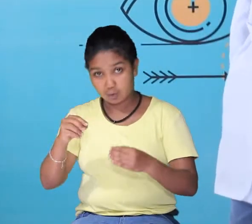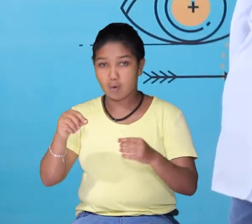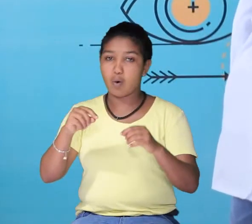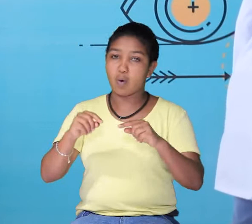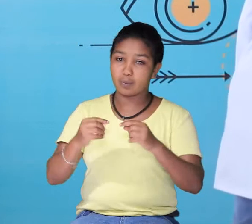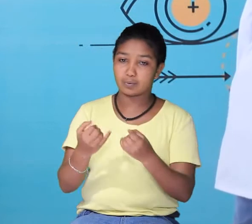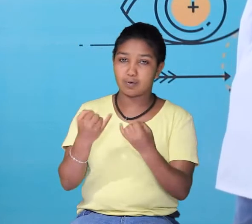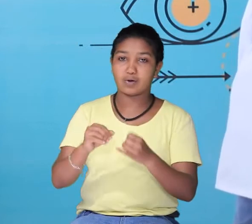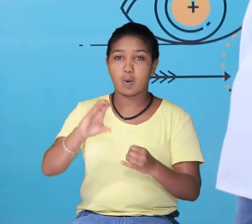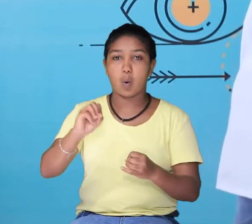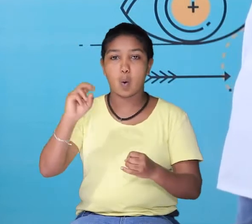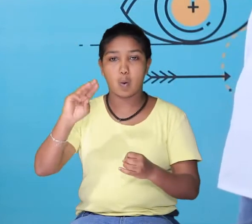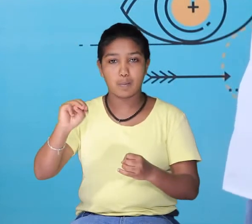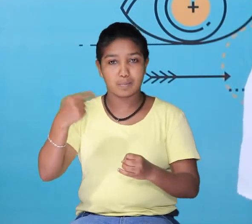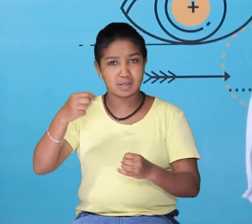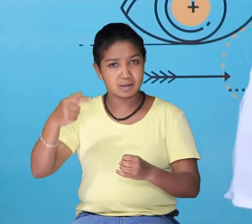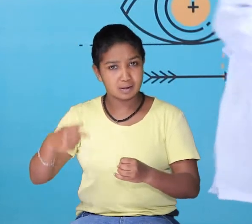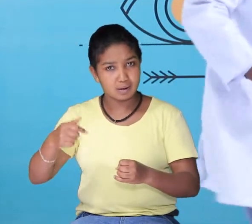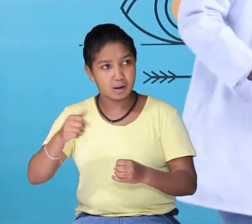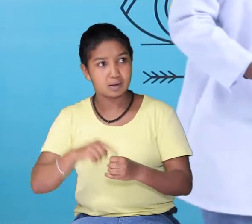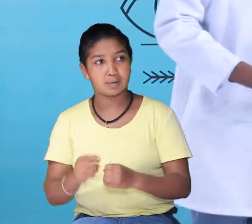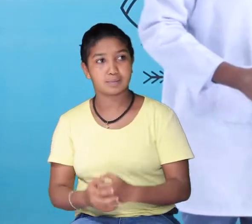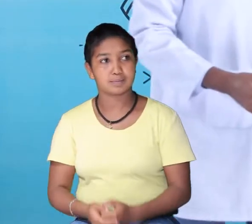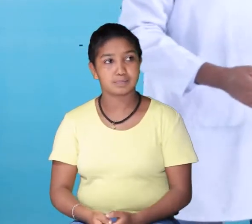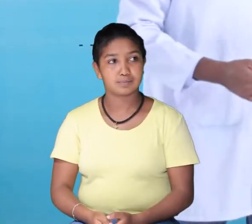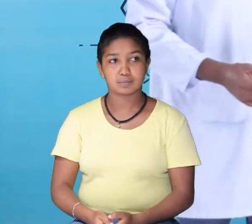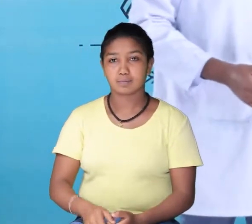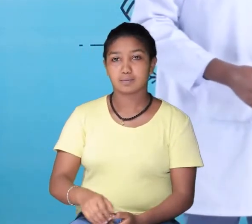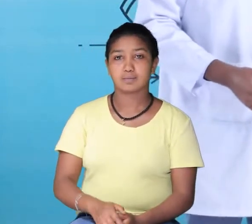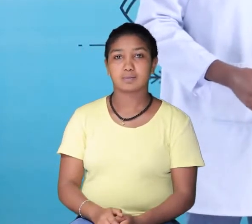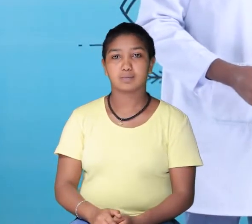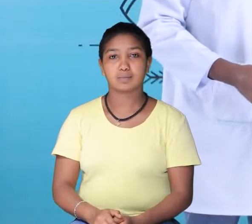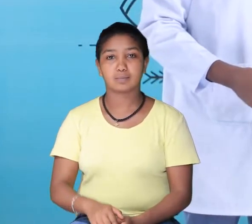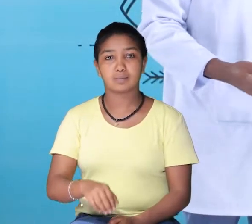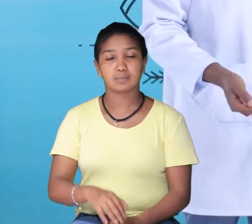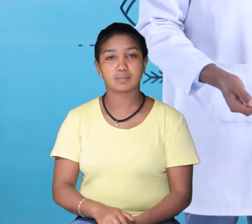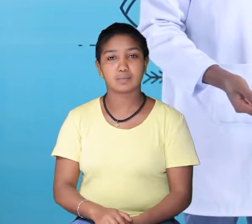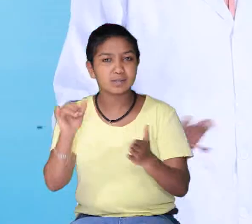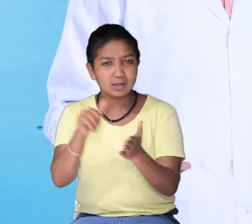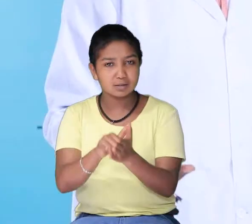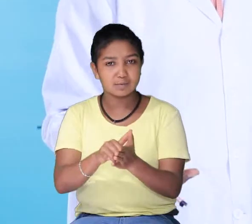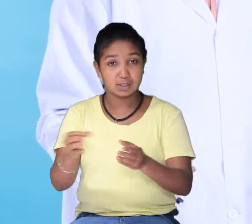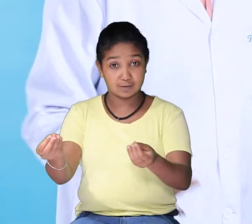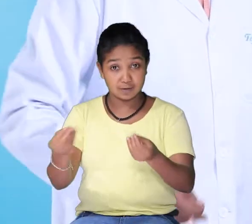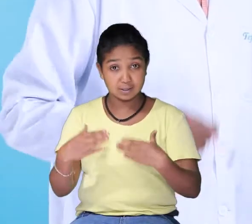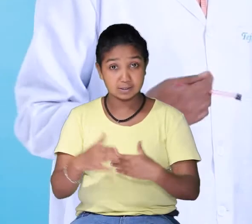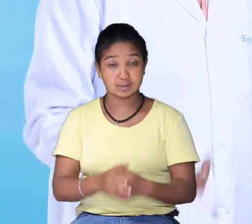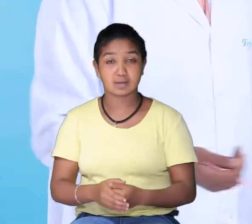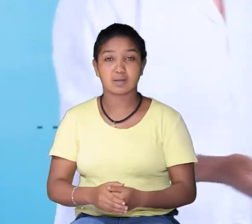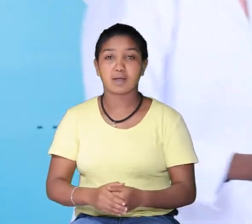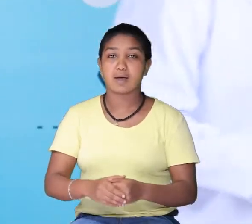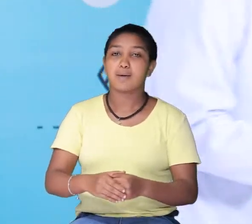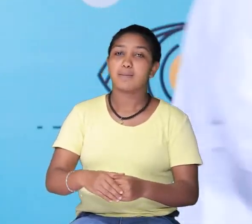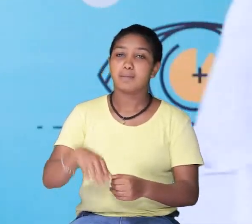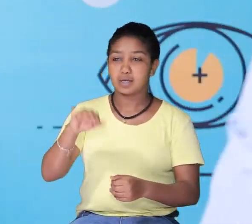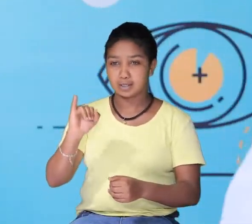omega. Students, I hope you do remember this concept. The summation of mr squared is known to be, it gives us the moment